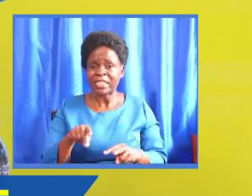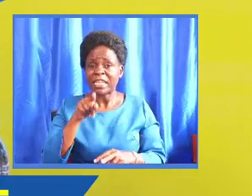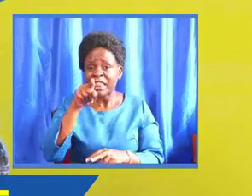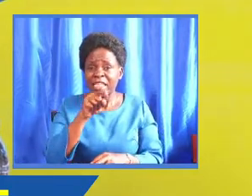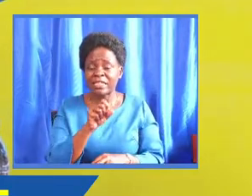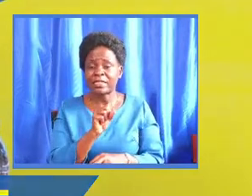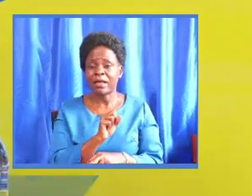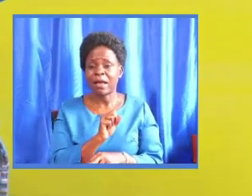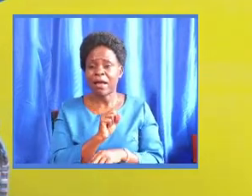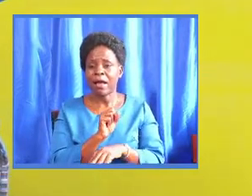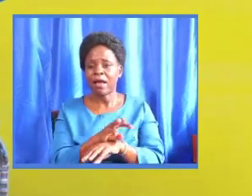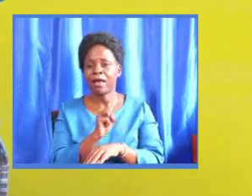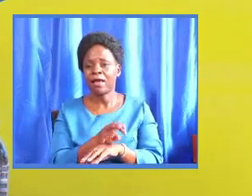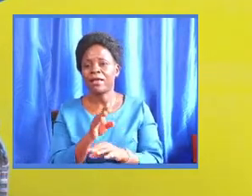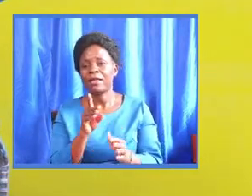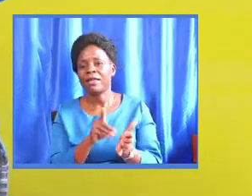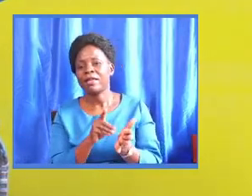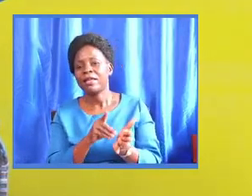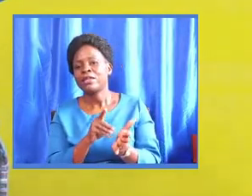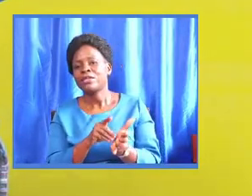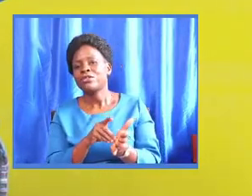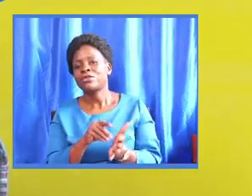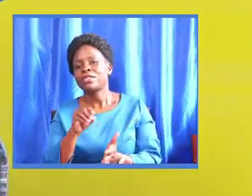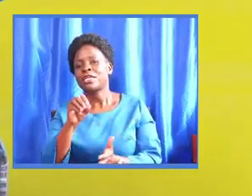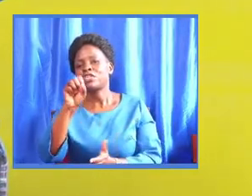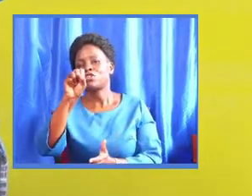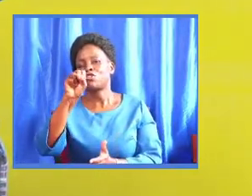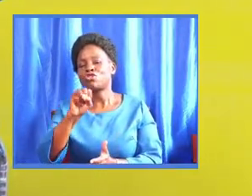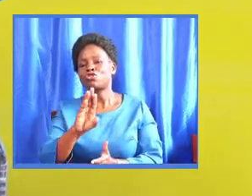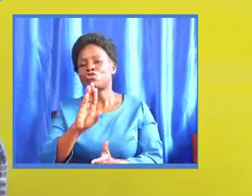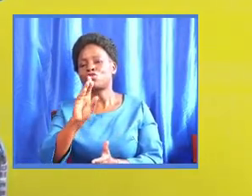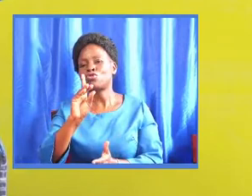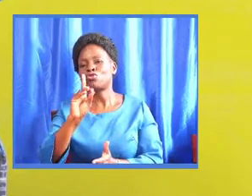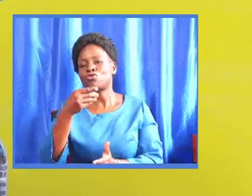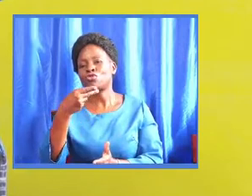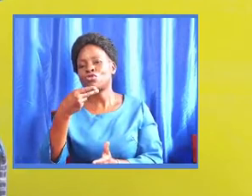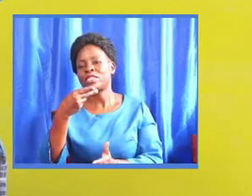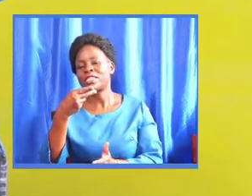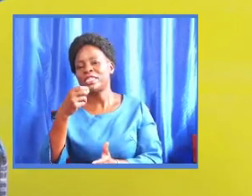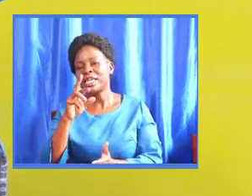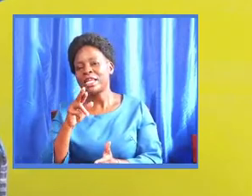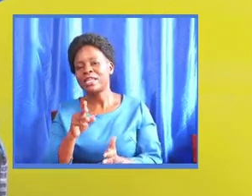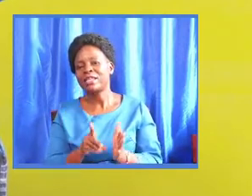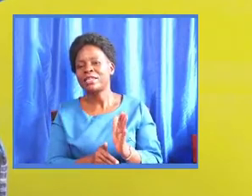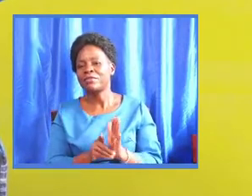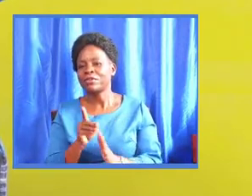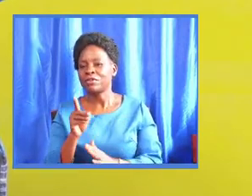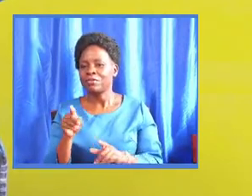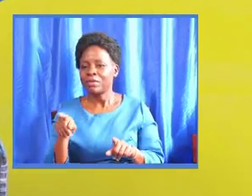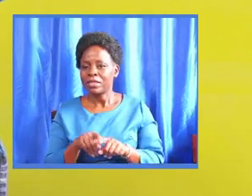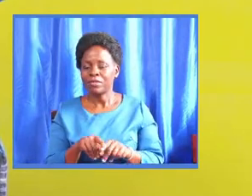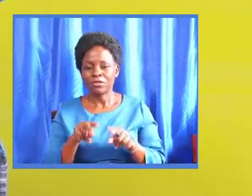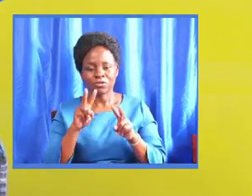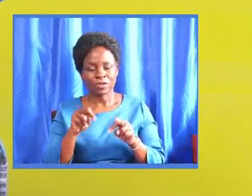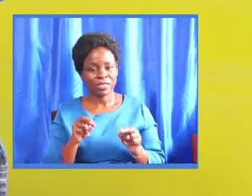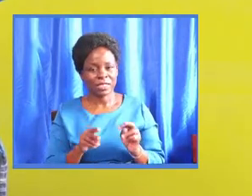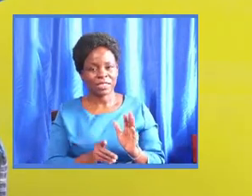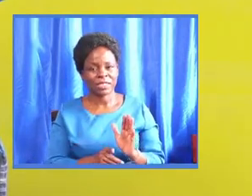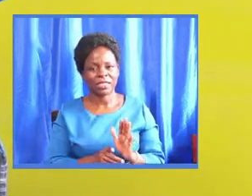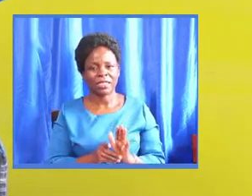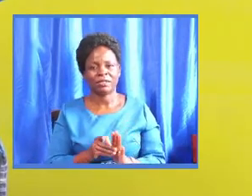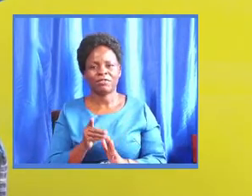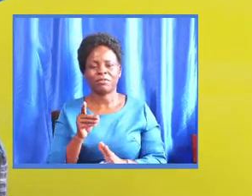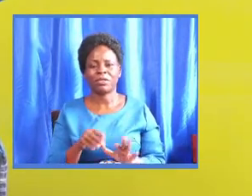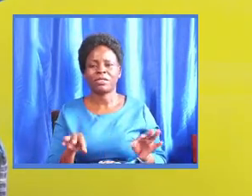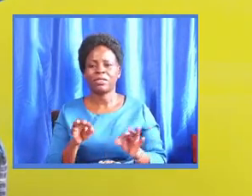to Dr. Rufarelli on my right, because he's a seasoned developer. But for those who are starting out in development, what is it